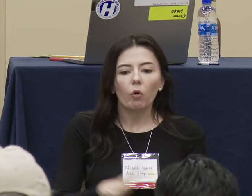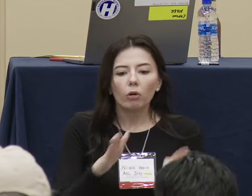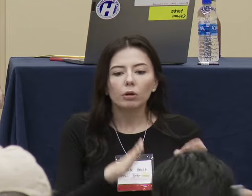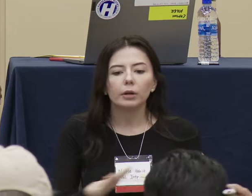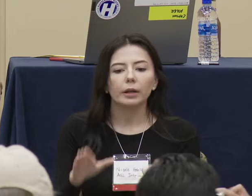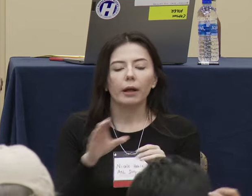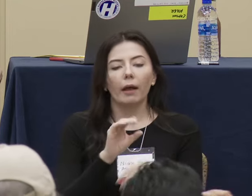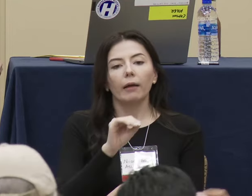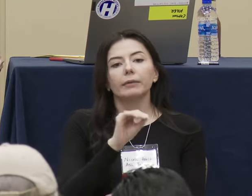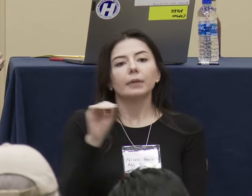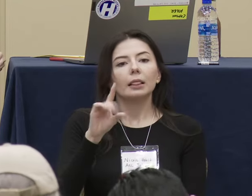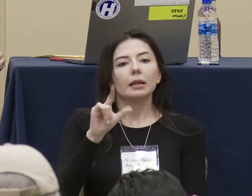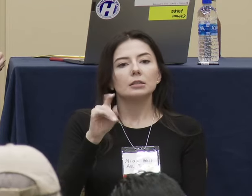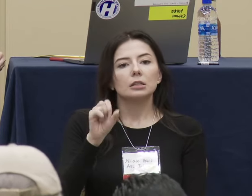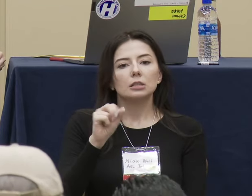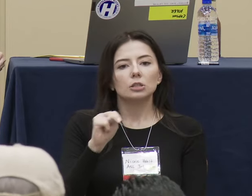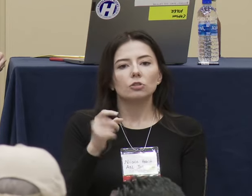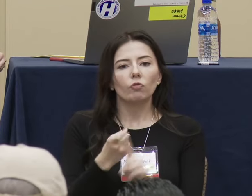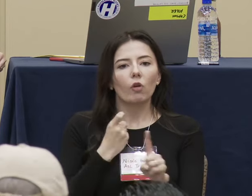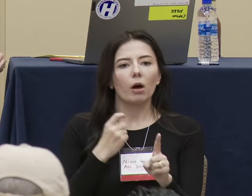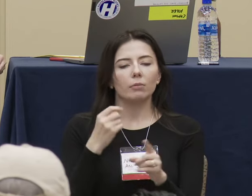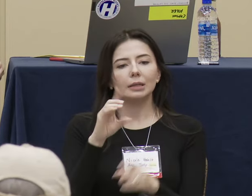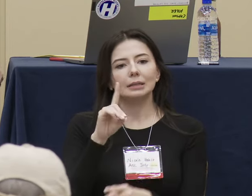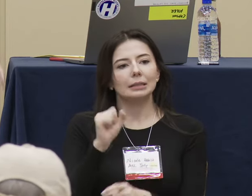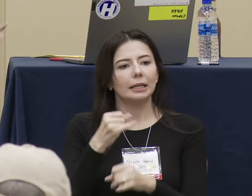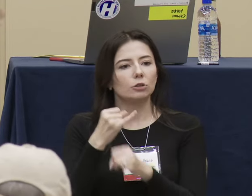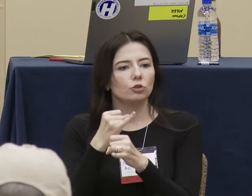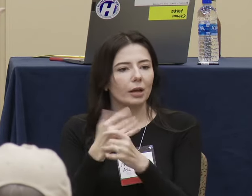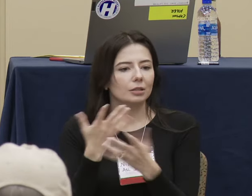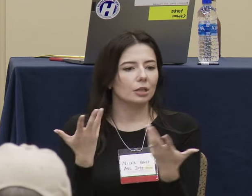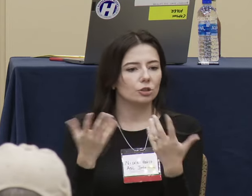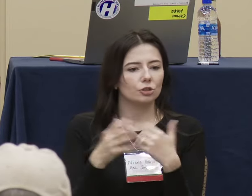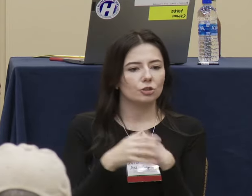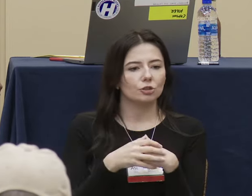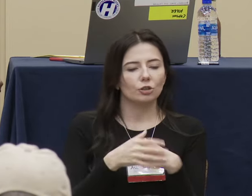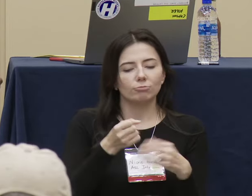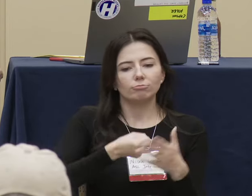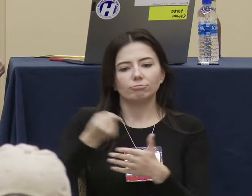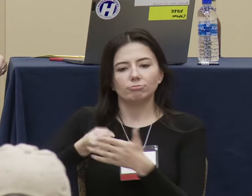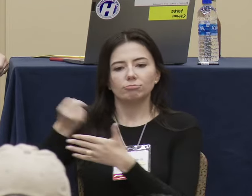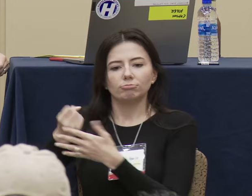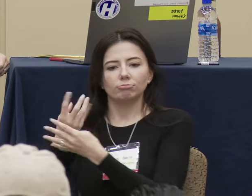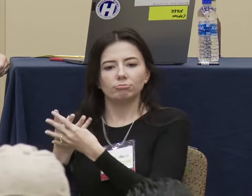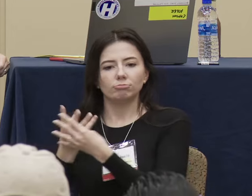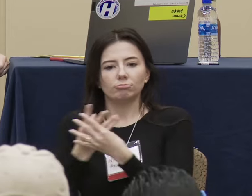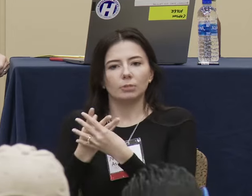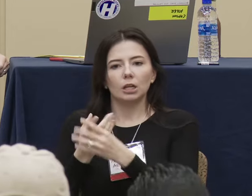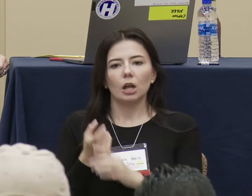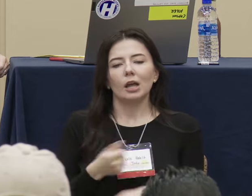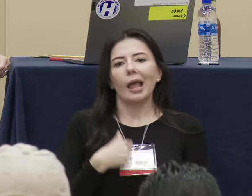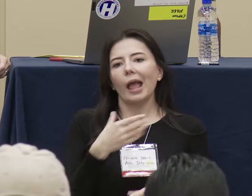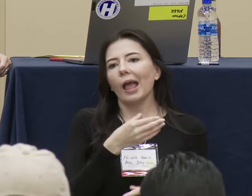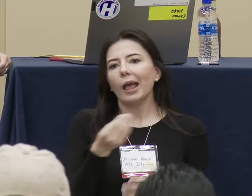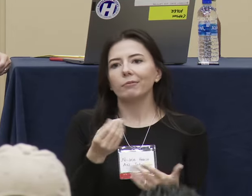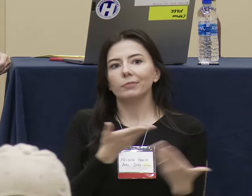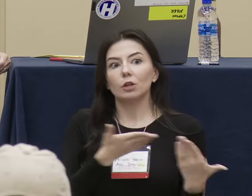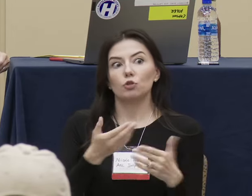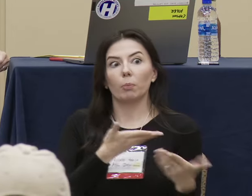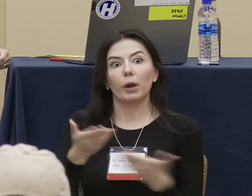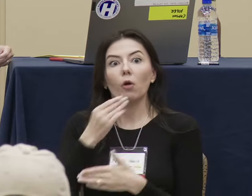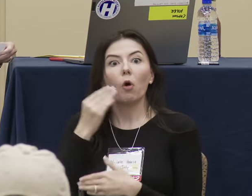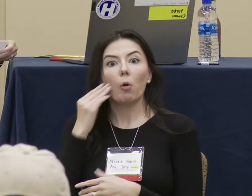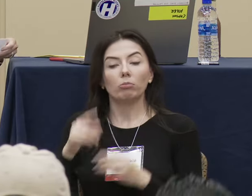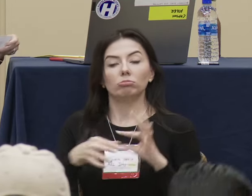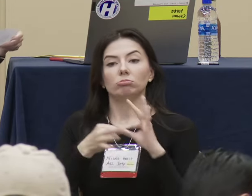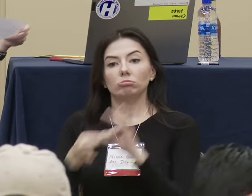lessons from deinstitutionalization that are kind of like take home lessons about abolition. And then I'm going to end